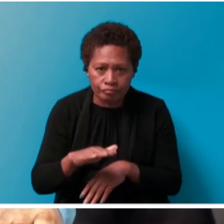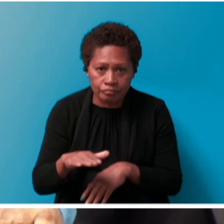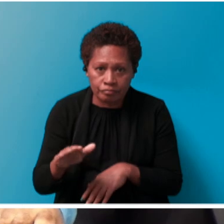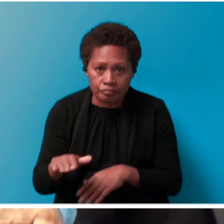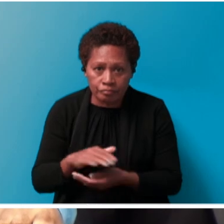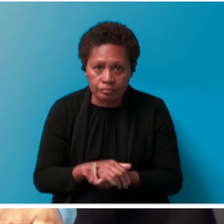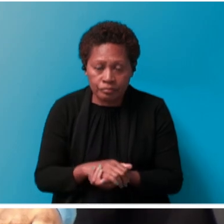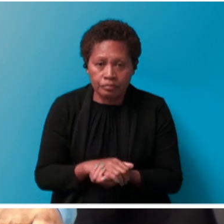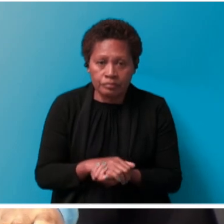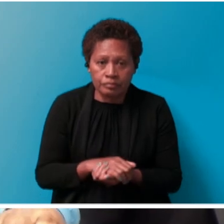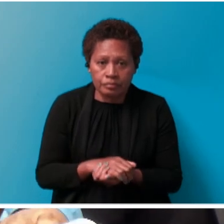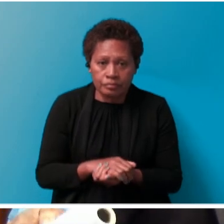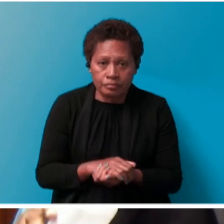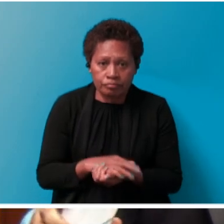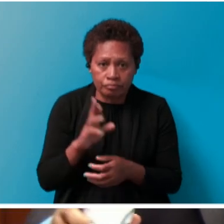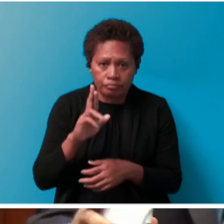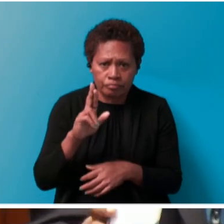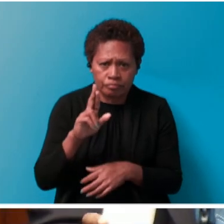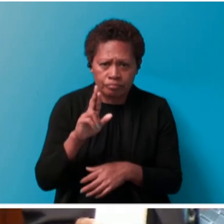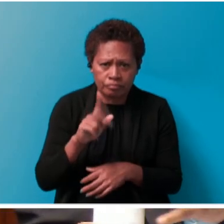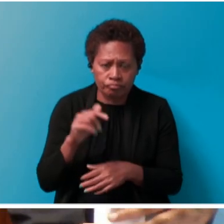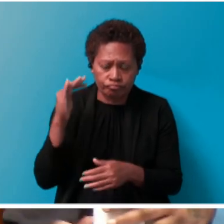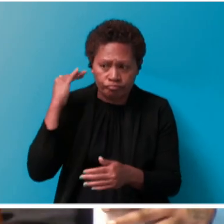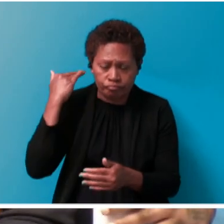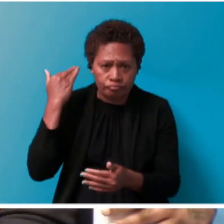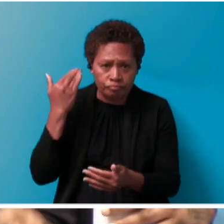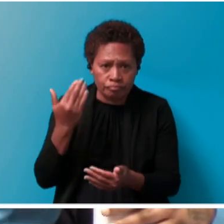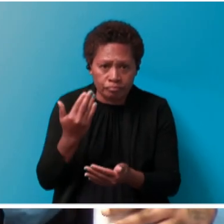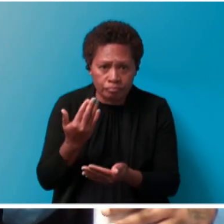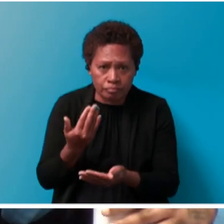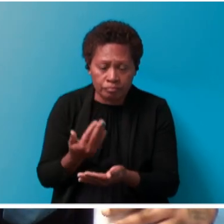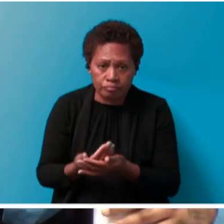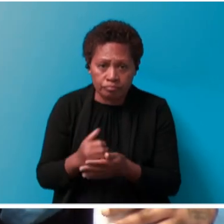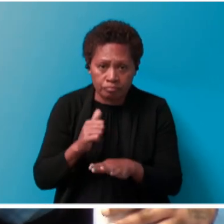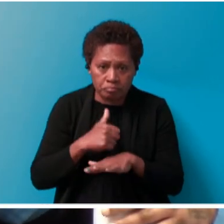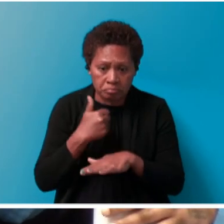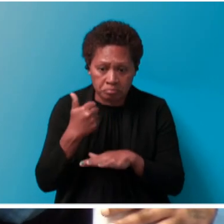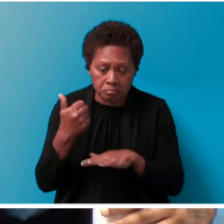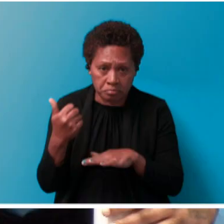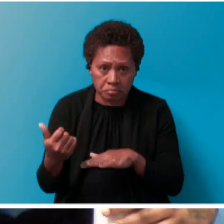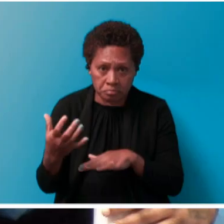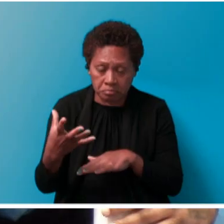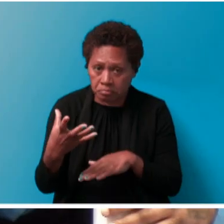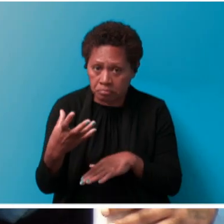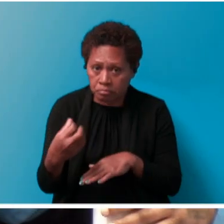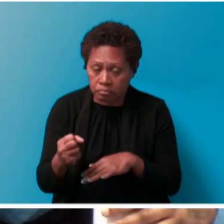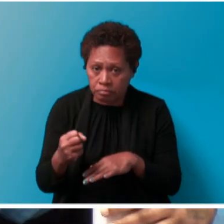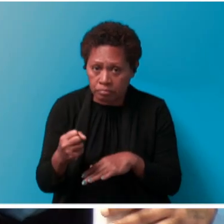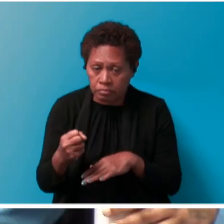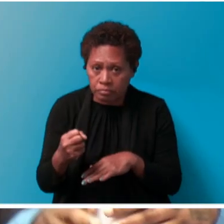past decade, the previous government has undertaken multiple socio-economic